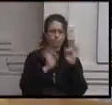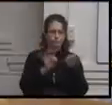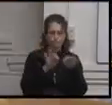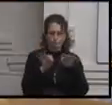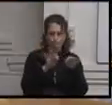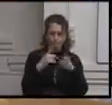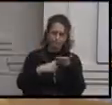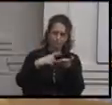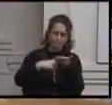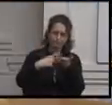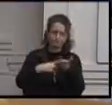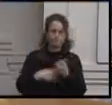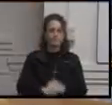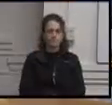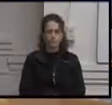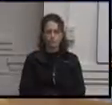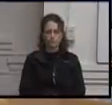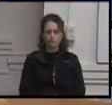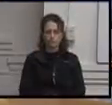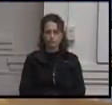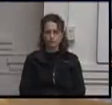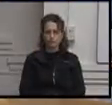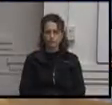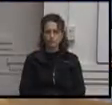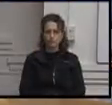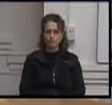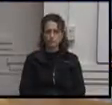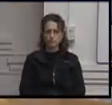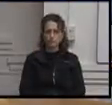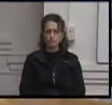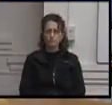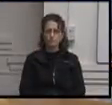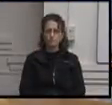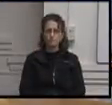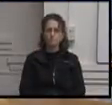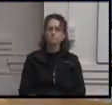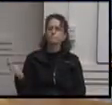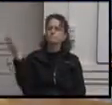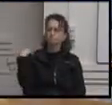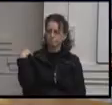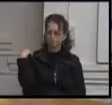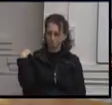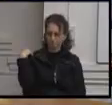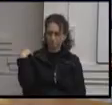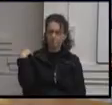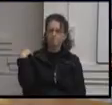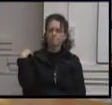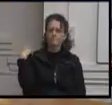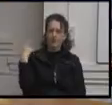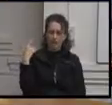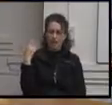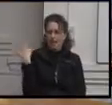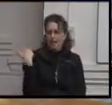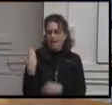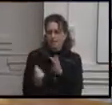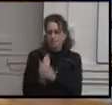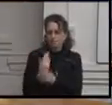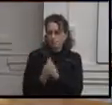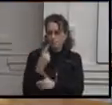period of time when the 2015 budget was rejected at